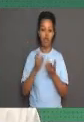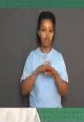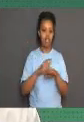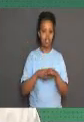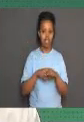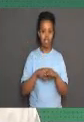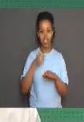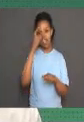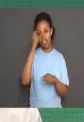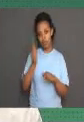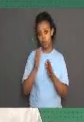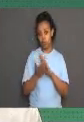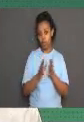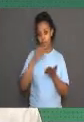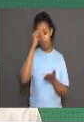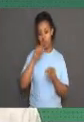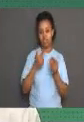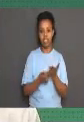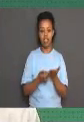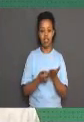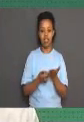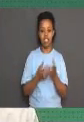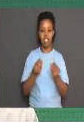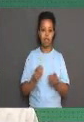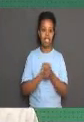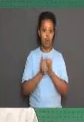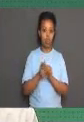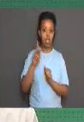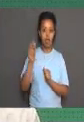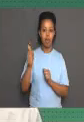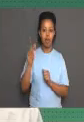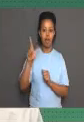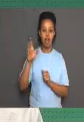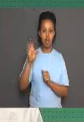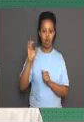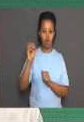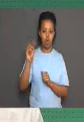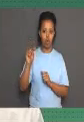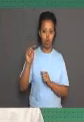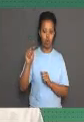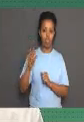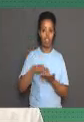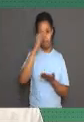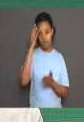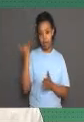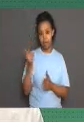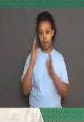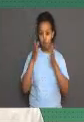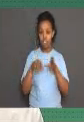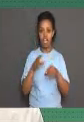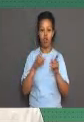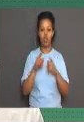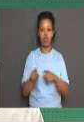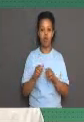about evidence of evolution from paleontology. We focused on how fossils